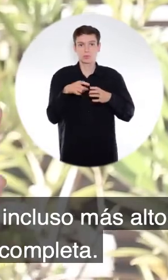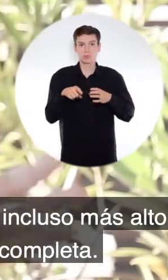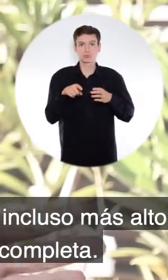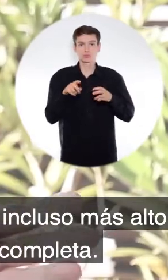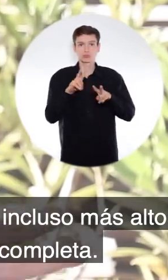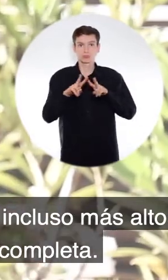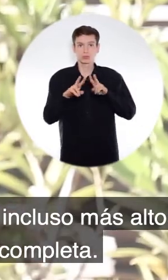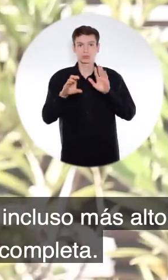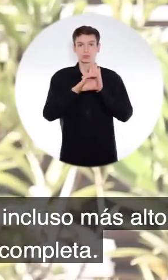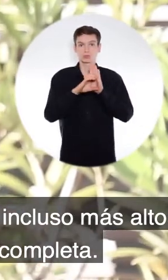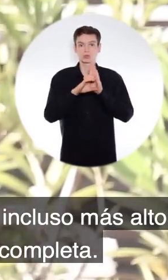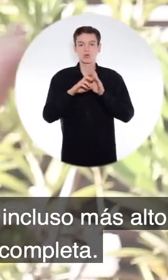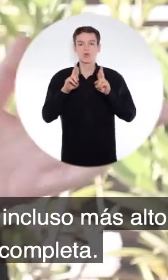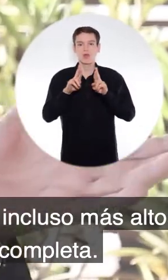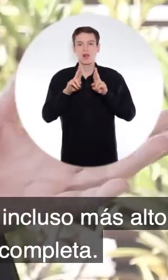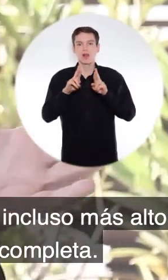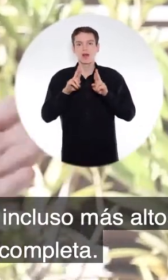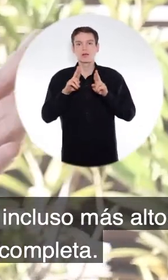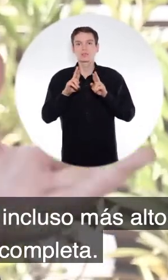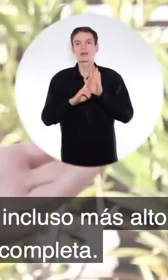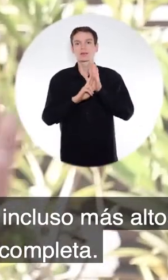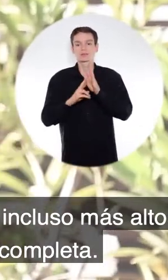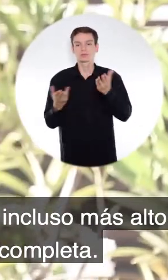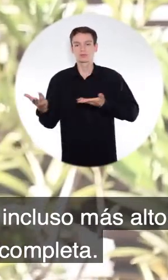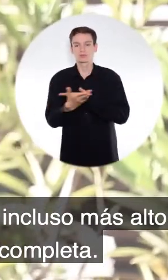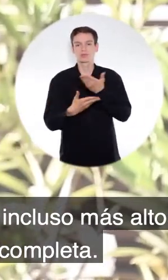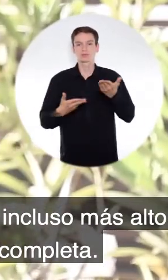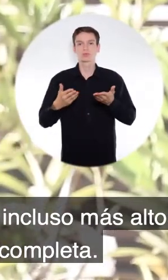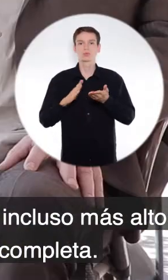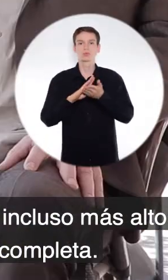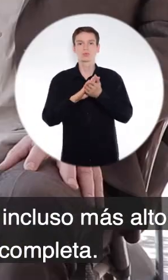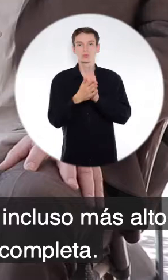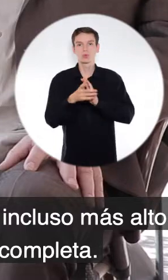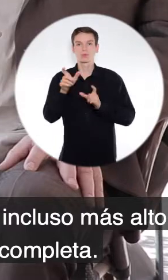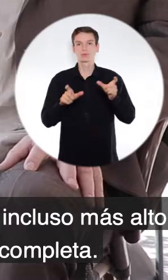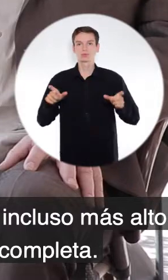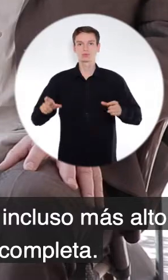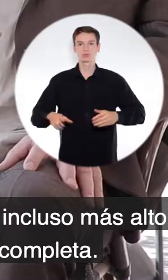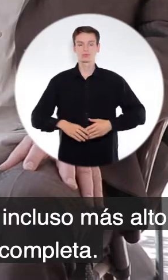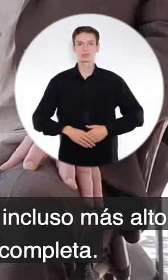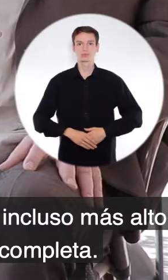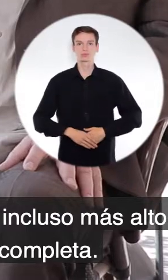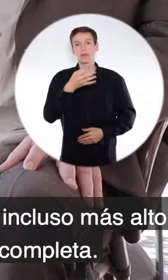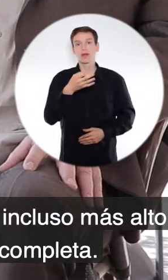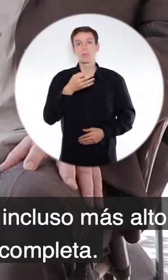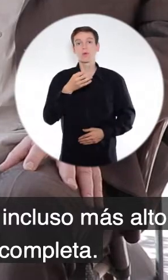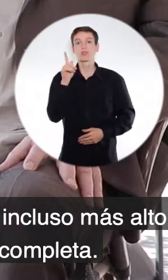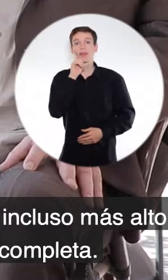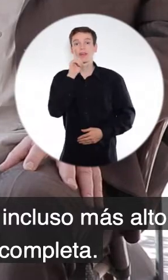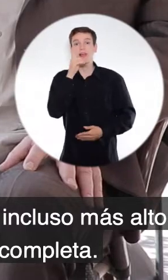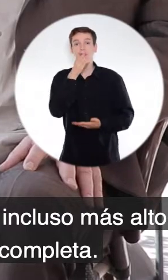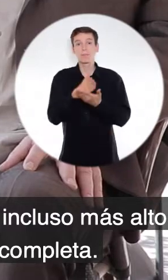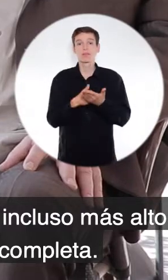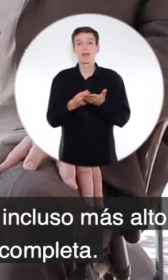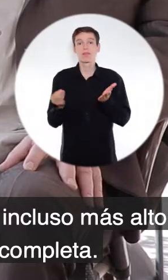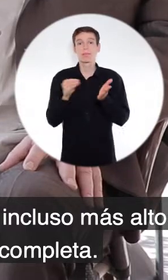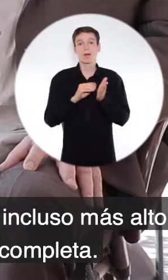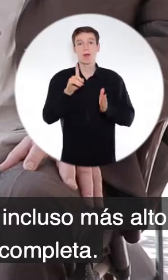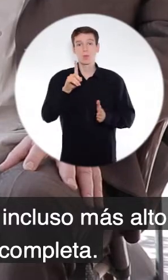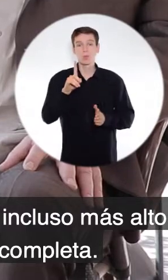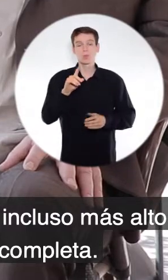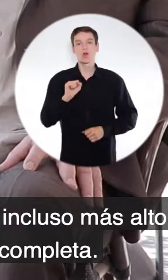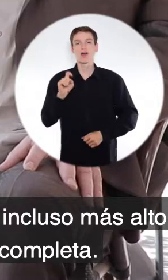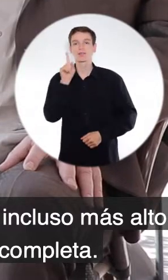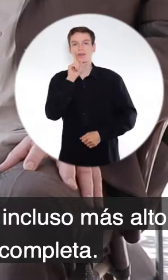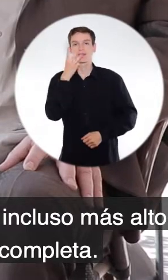let's, 3/5 or even higher quorums to get a clause of